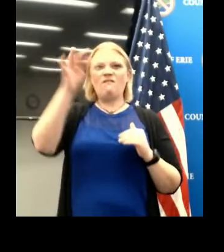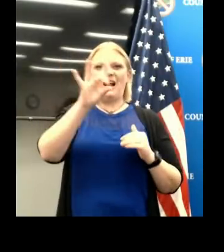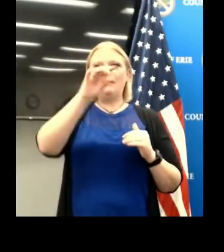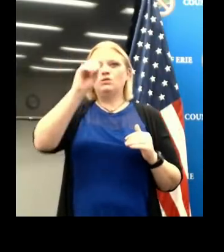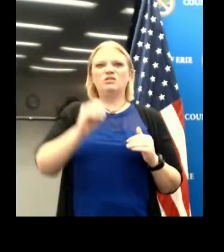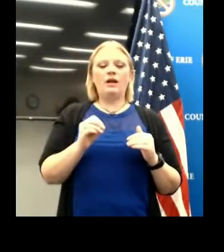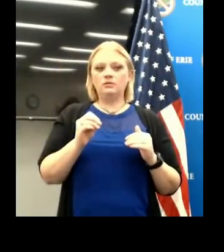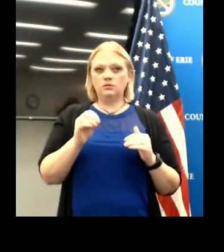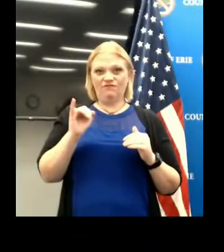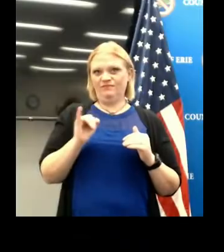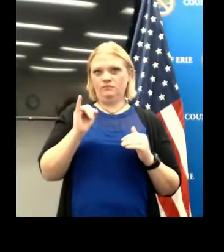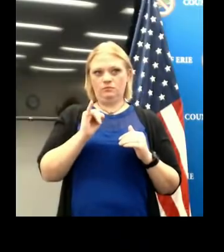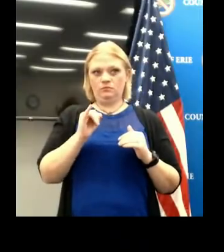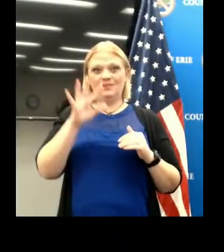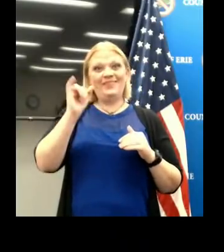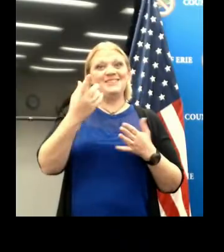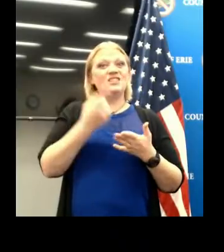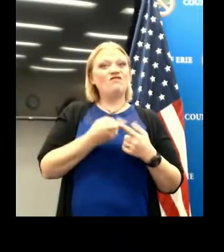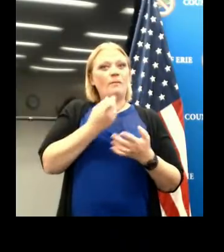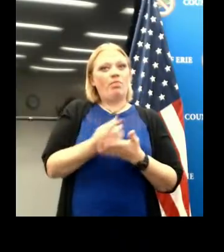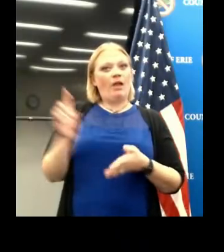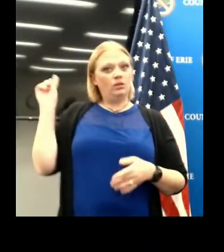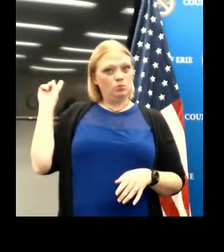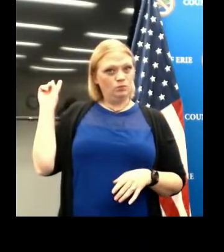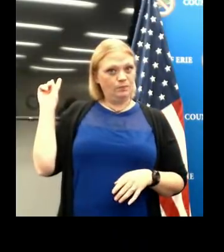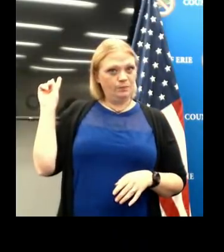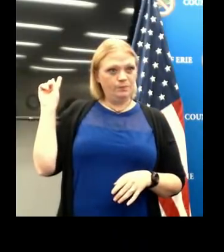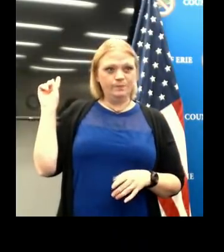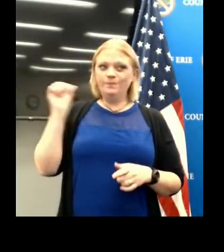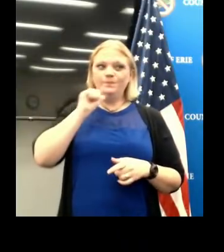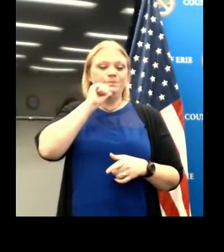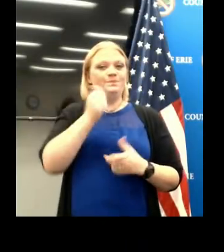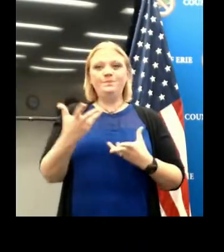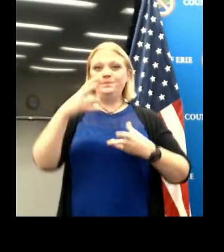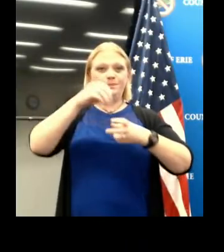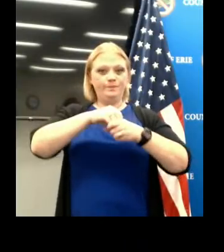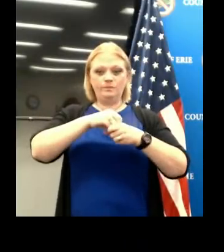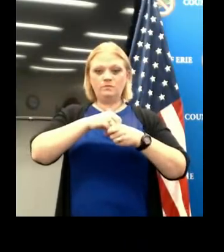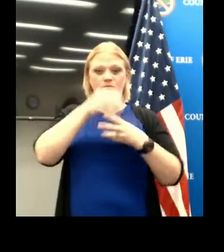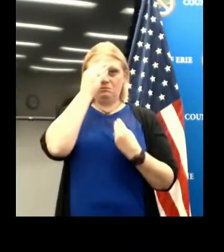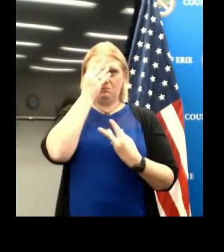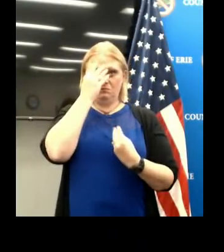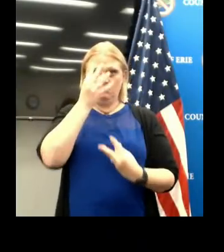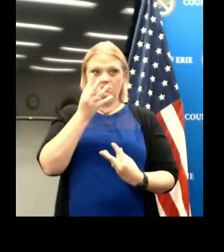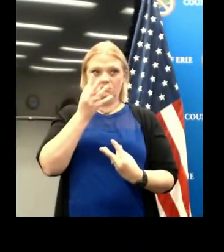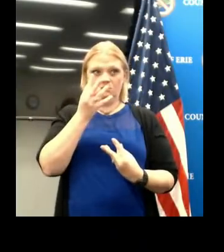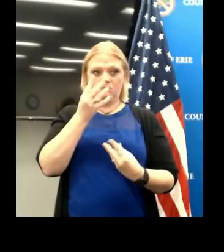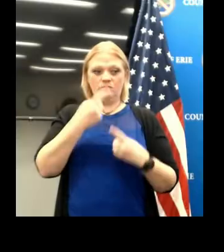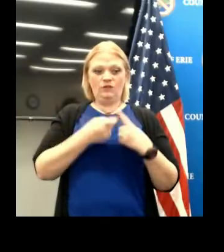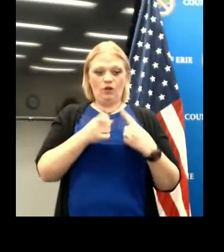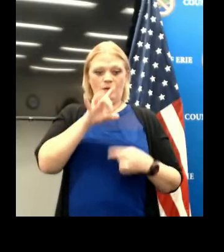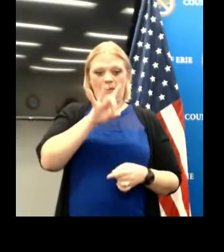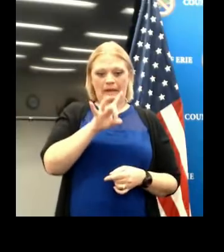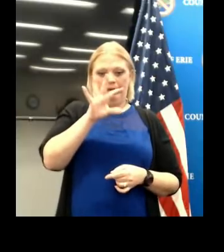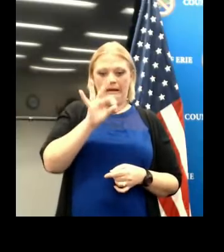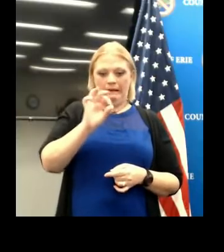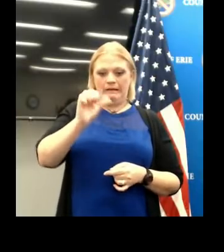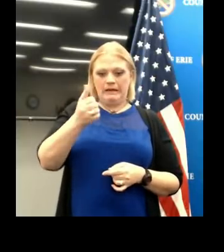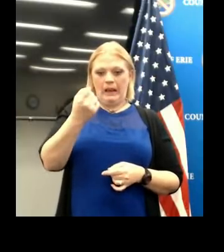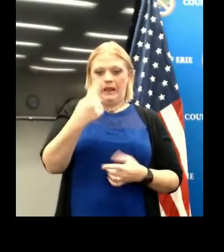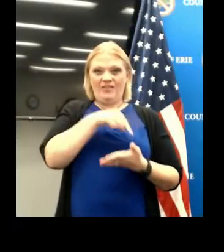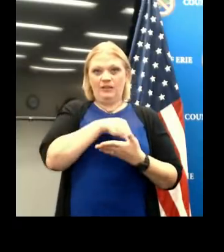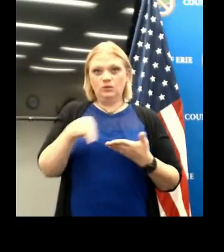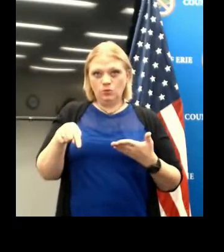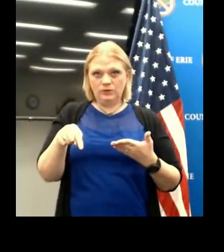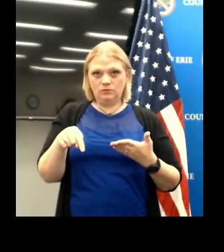greater. And this is last week's data. This does not include data from the 8th, 9th, 10th, and 11th. And as